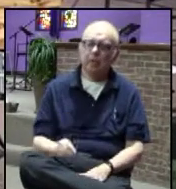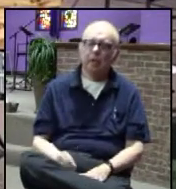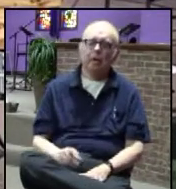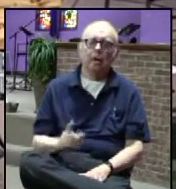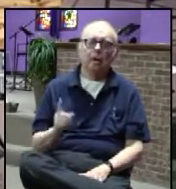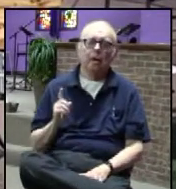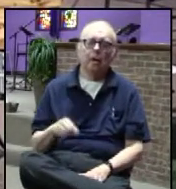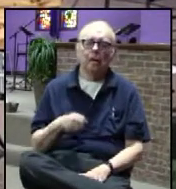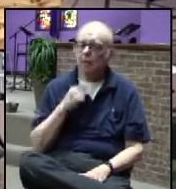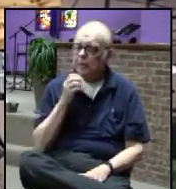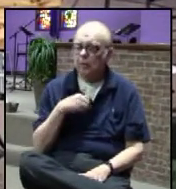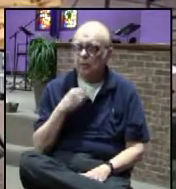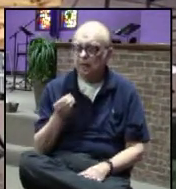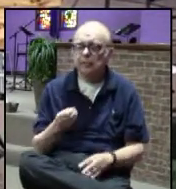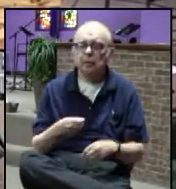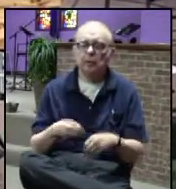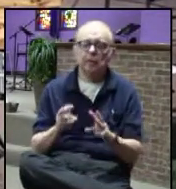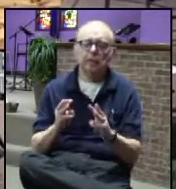And we just don't give it away.